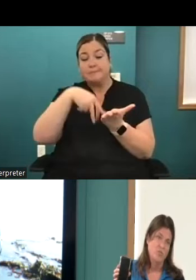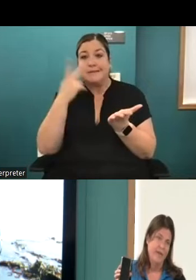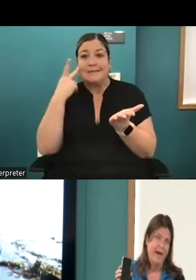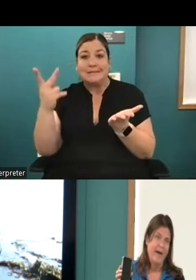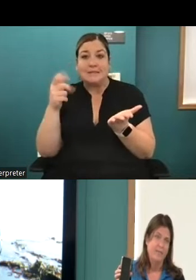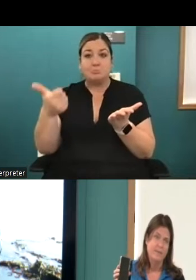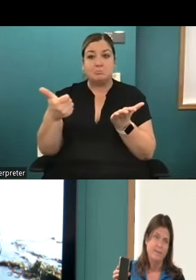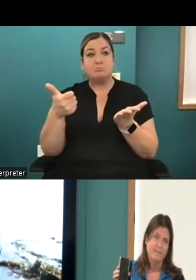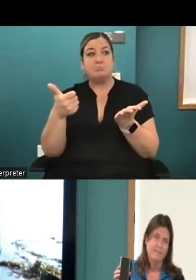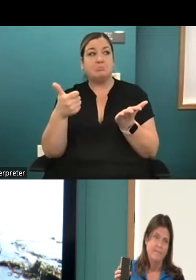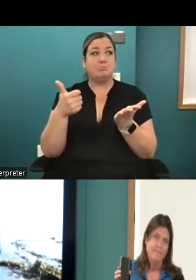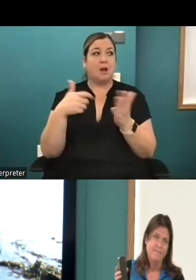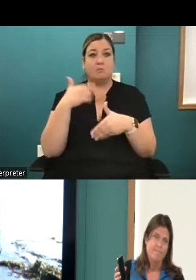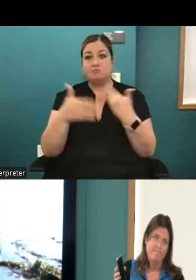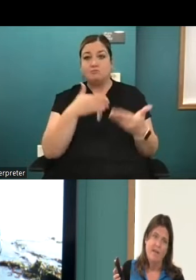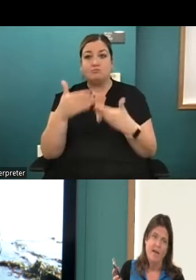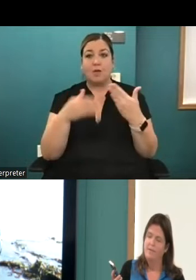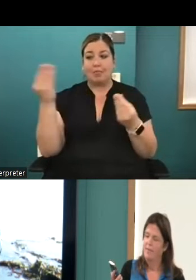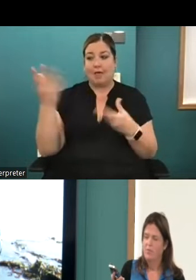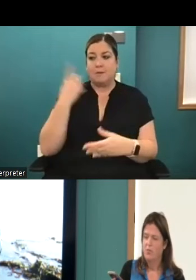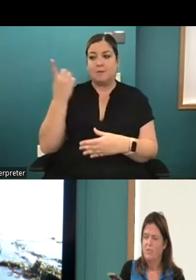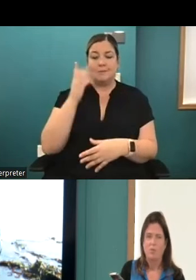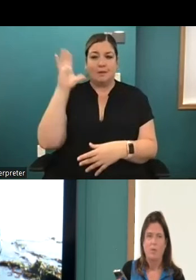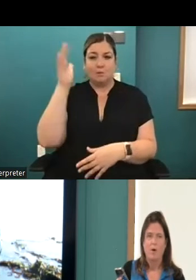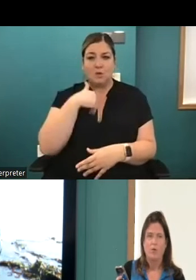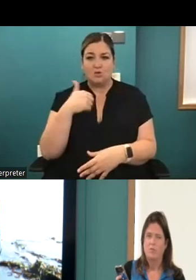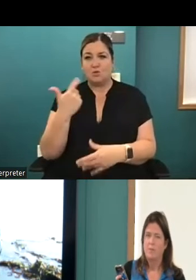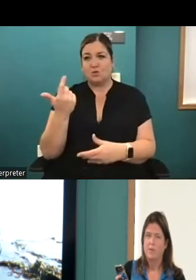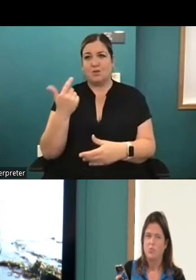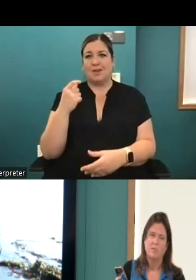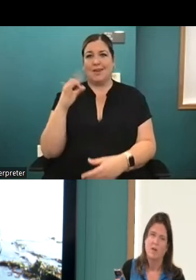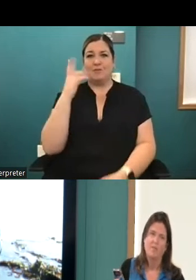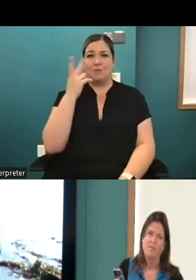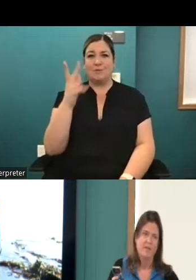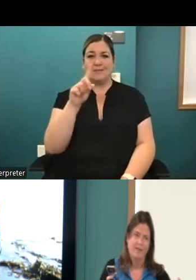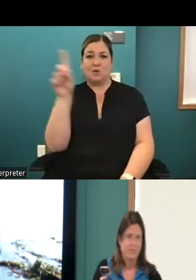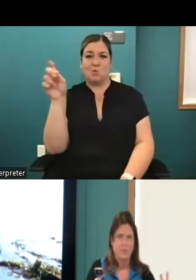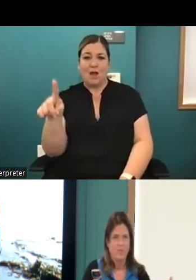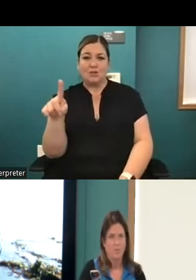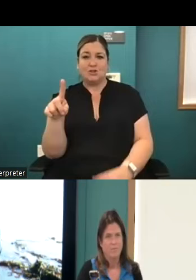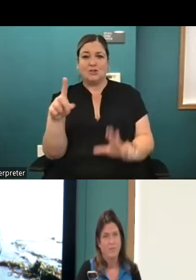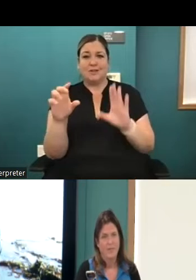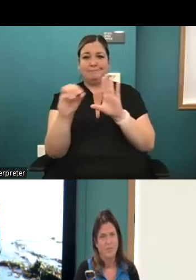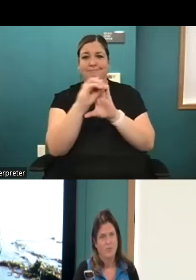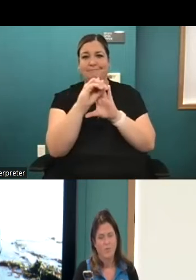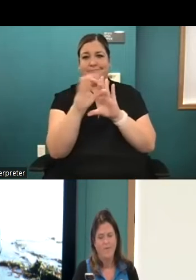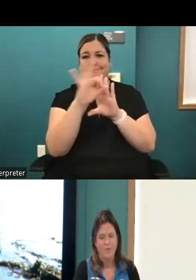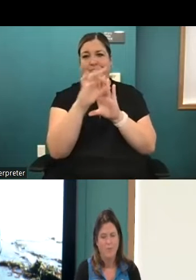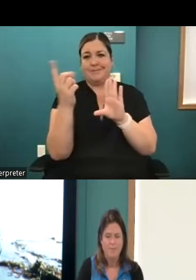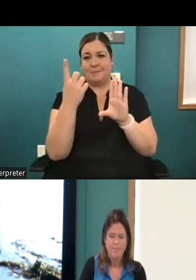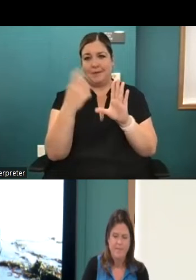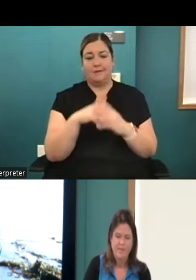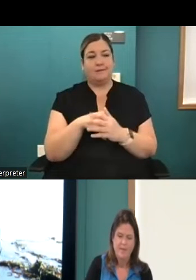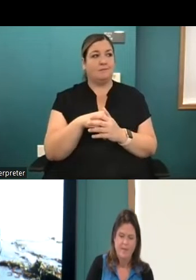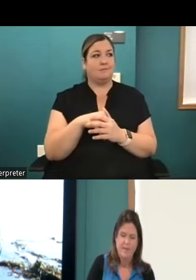You could do that. And just like let me know if it's something. Yeah, if there's a question mark or something that shows it's off, switch out the piece or whatever. There's no